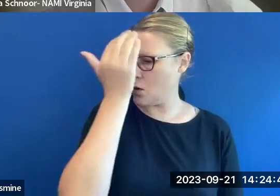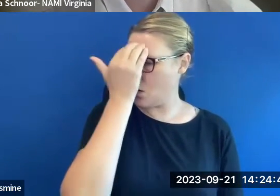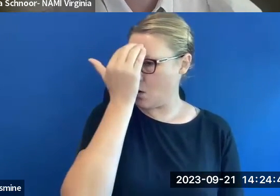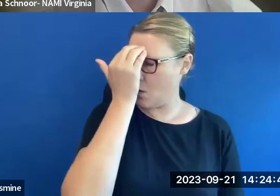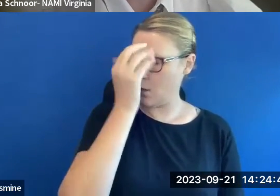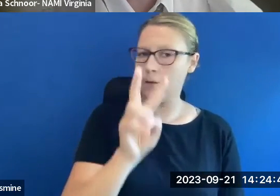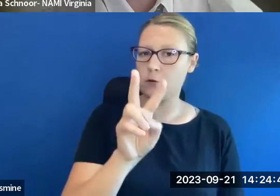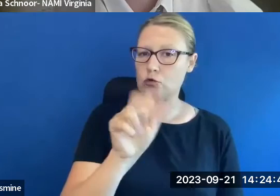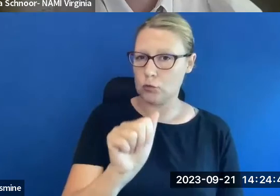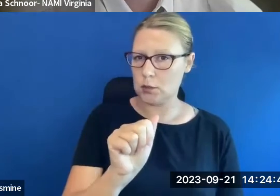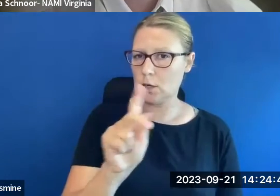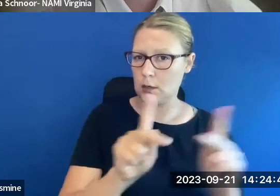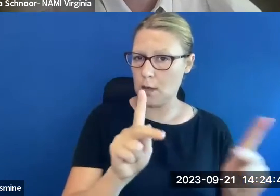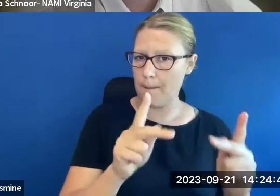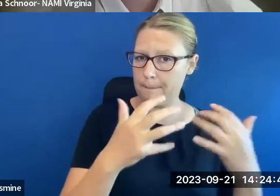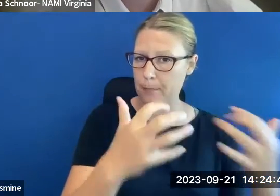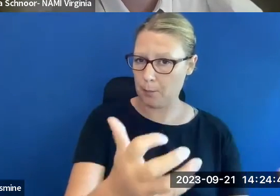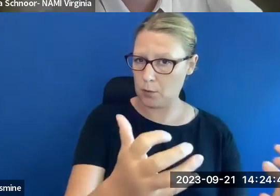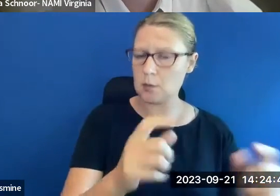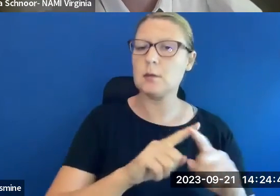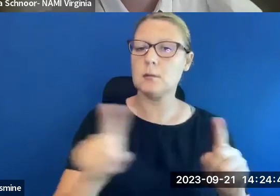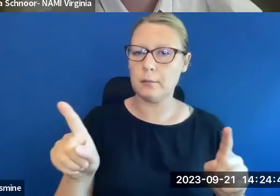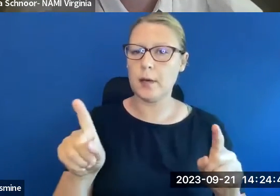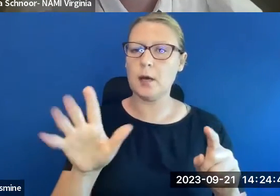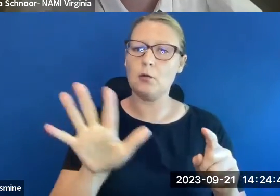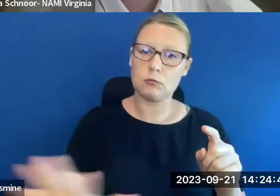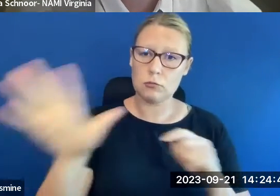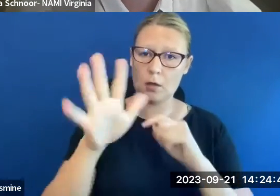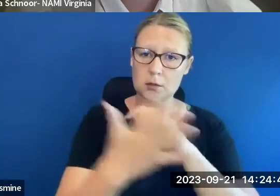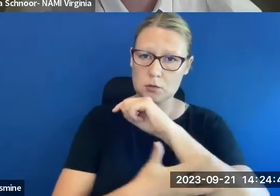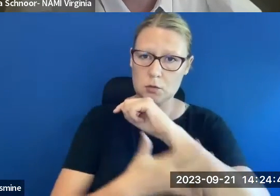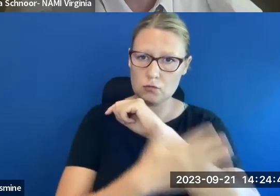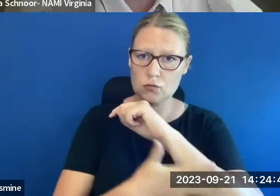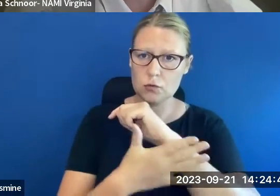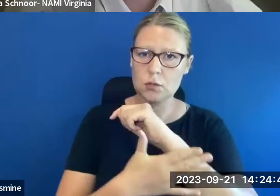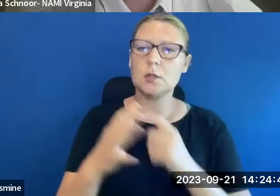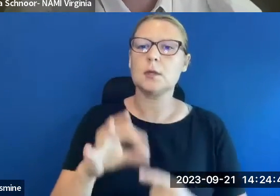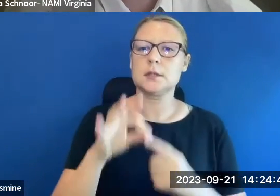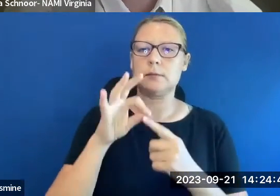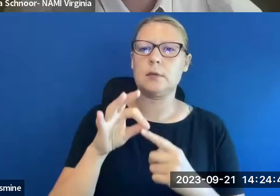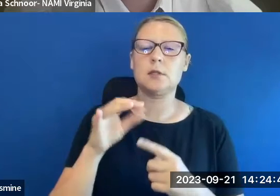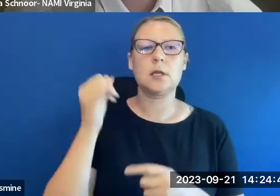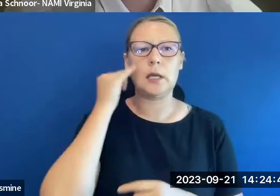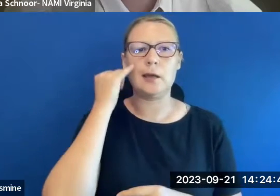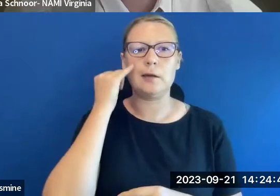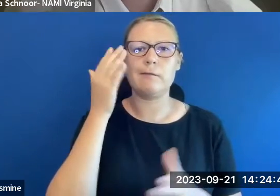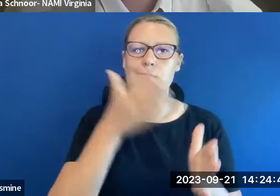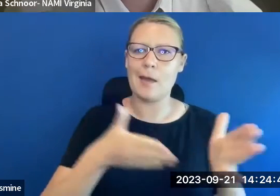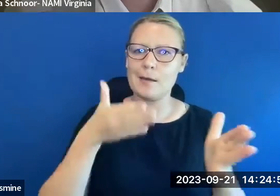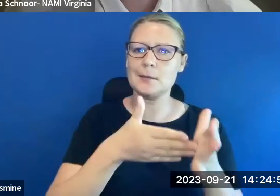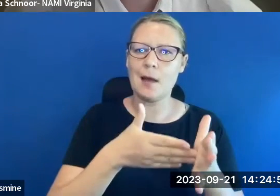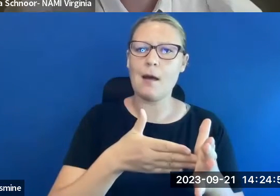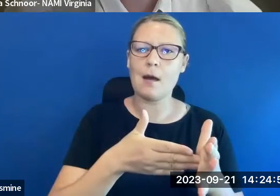have noticed in general across the country, especially in areas where anti-trans legislation is